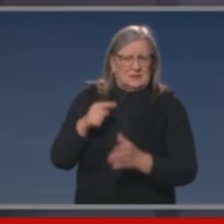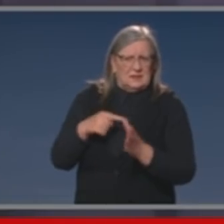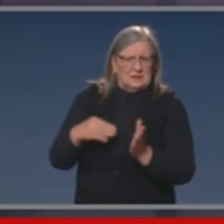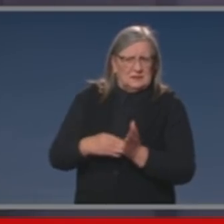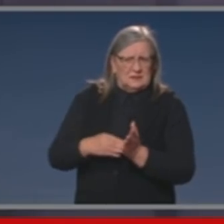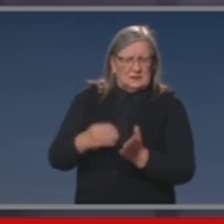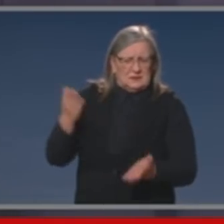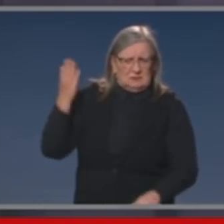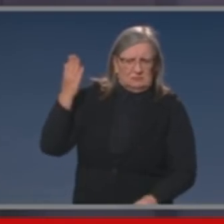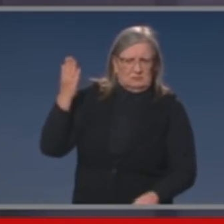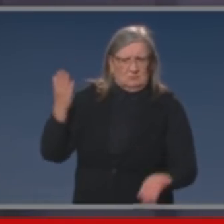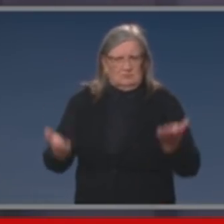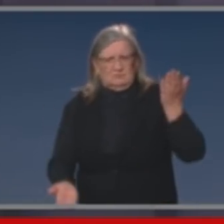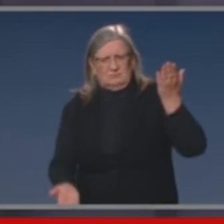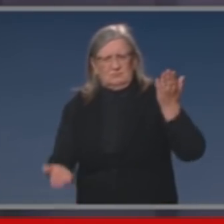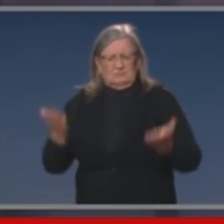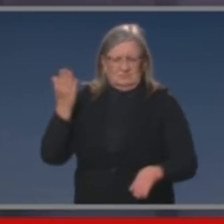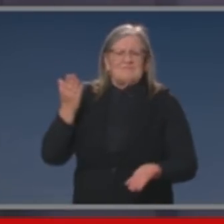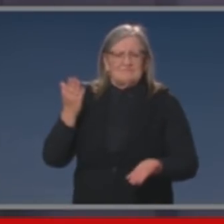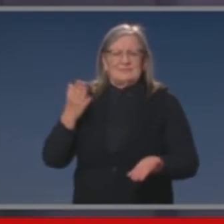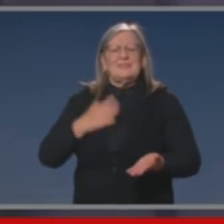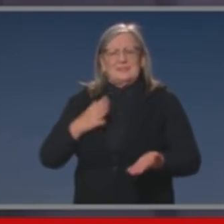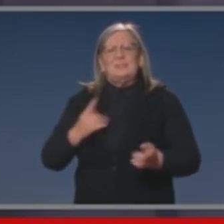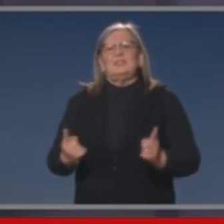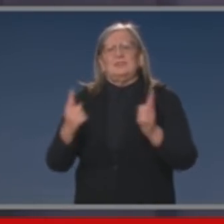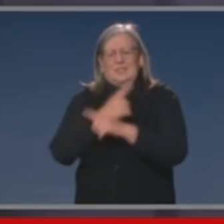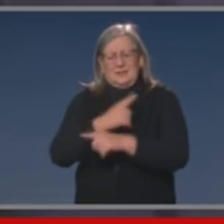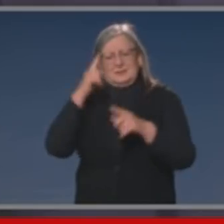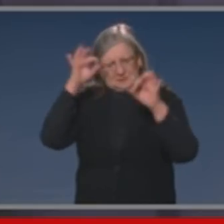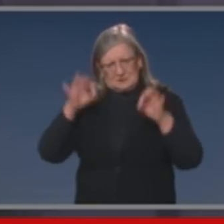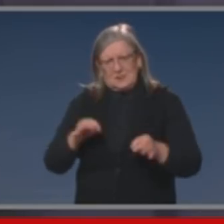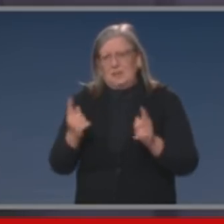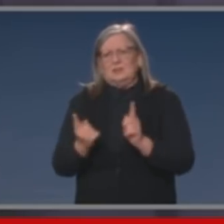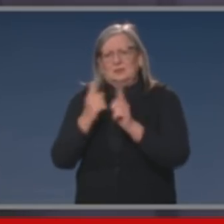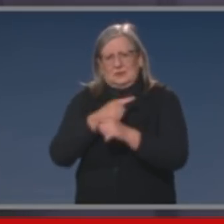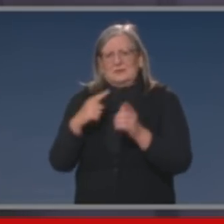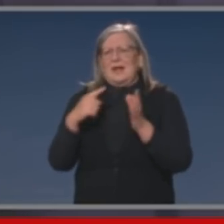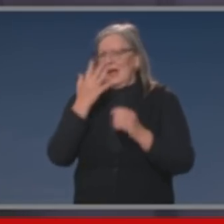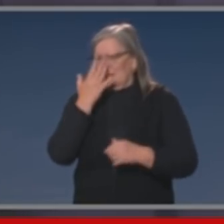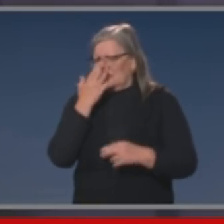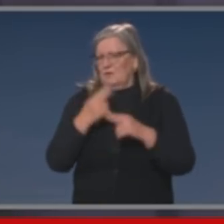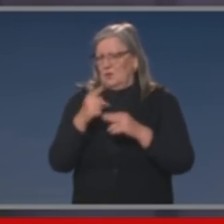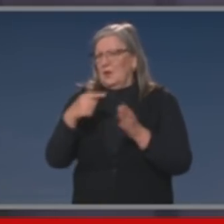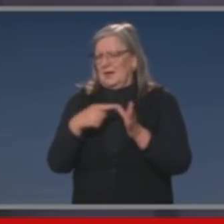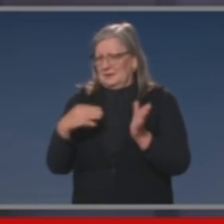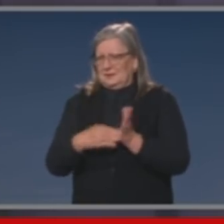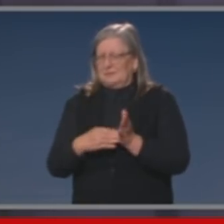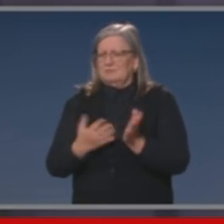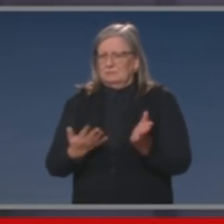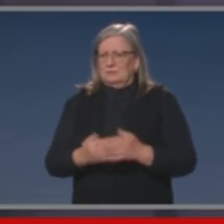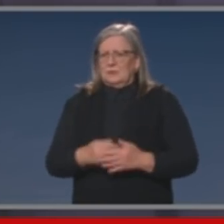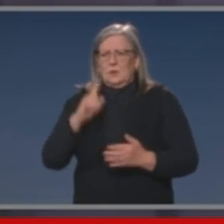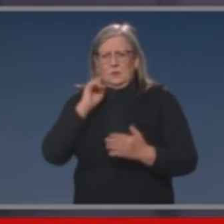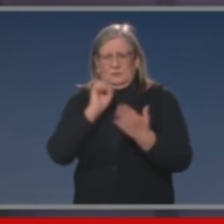that particular age group. In the statement that they've given and will be published shortly, they go through that in some detail